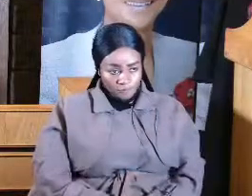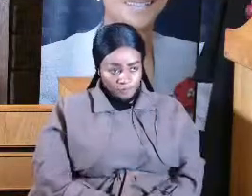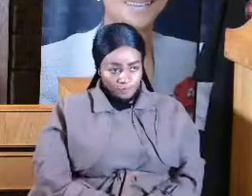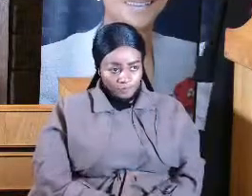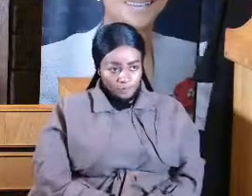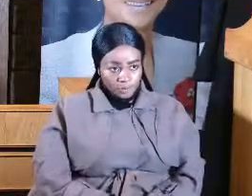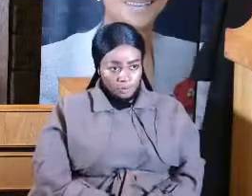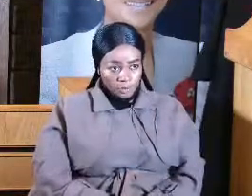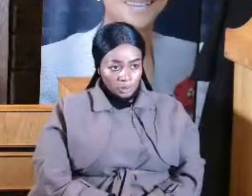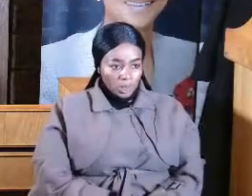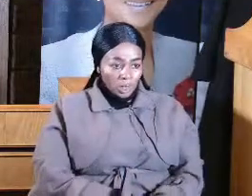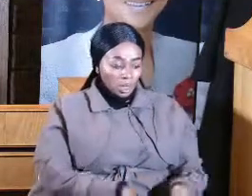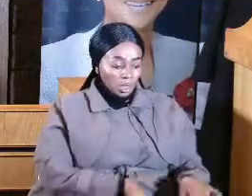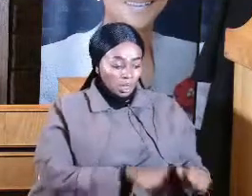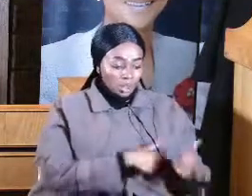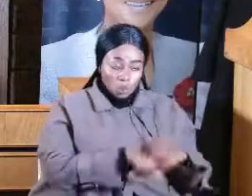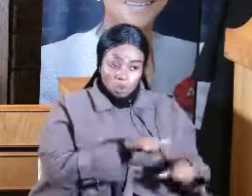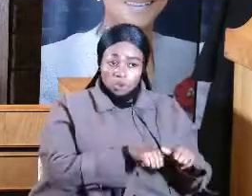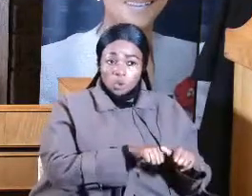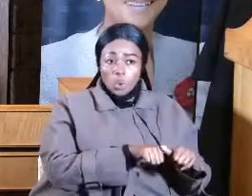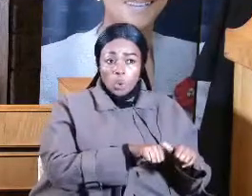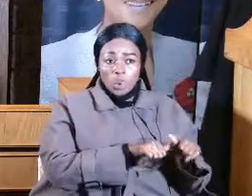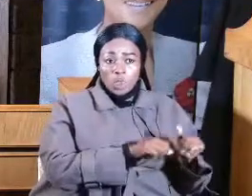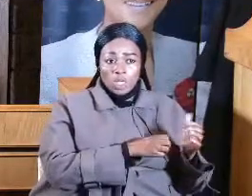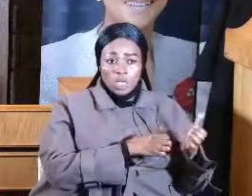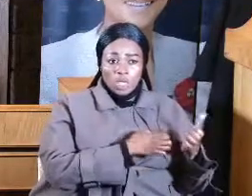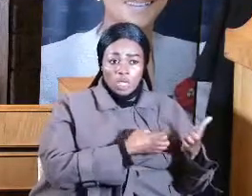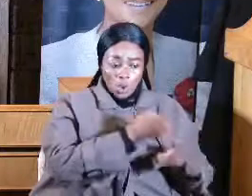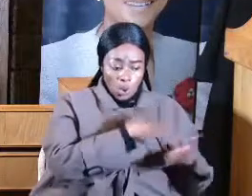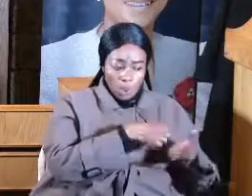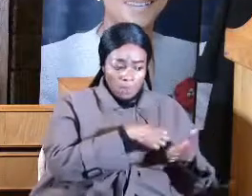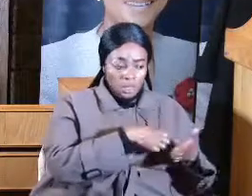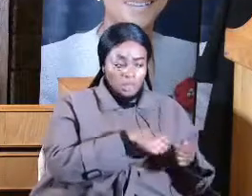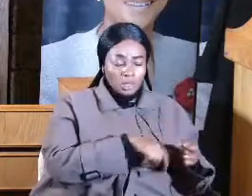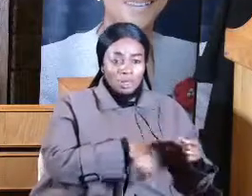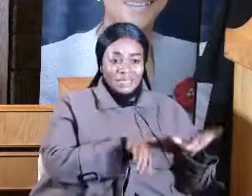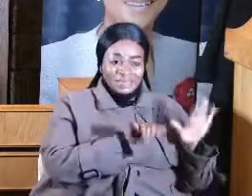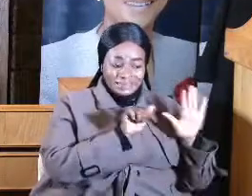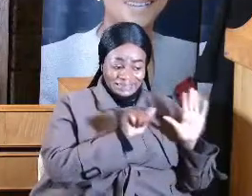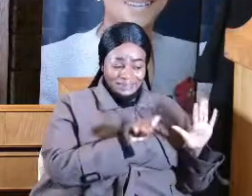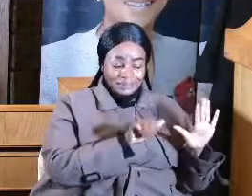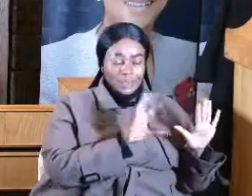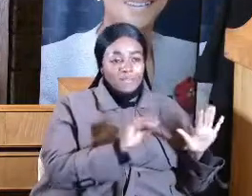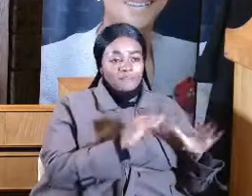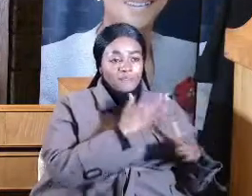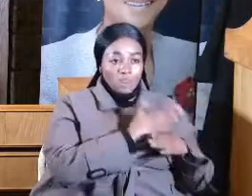6 socioeconomic challenges in South Africa? The issues of employment,